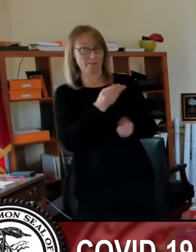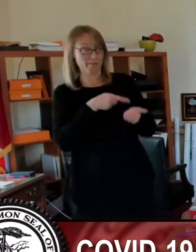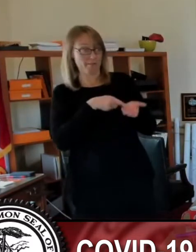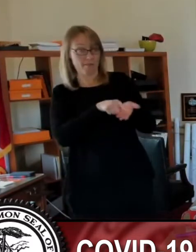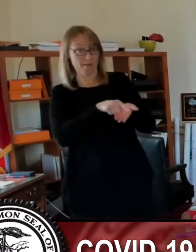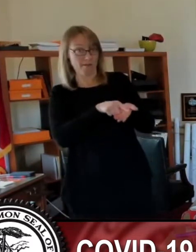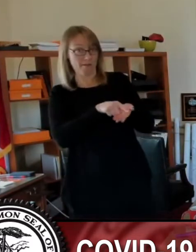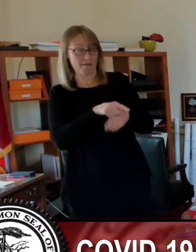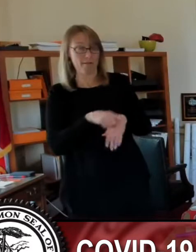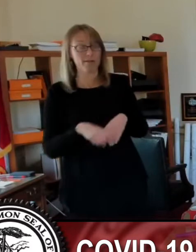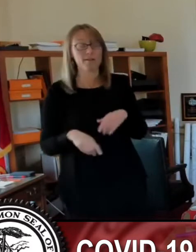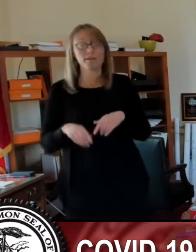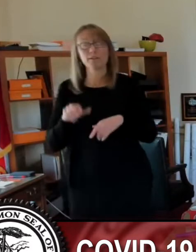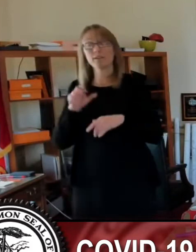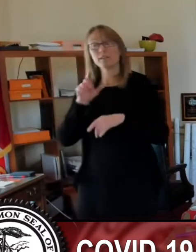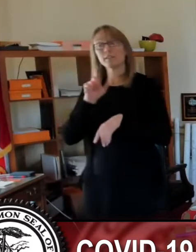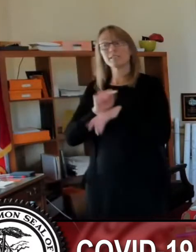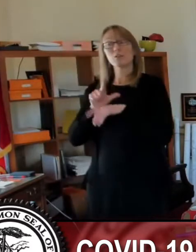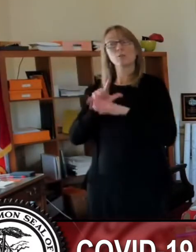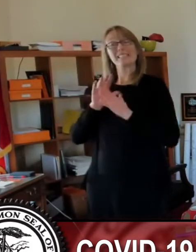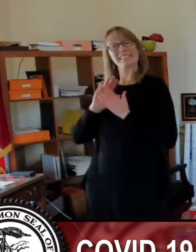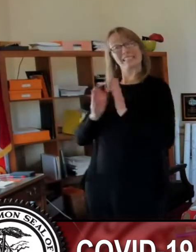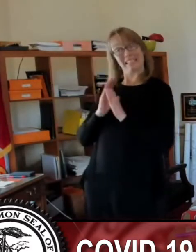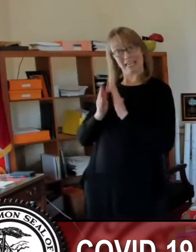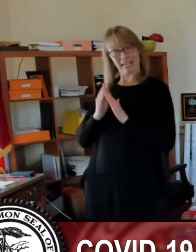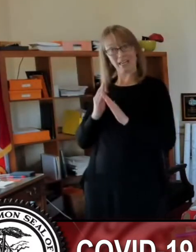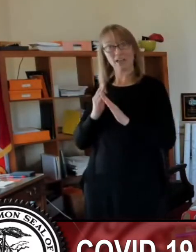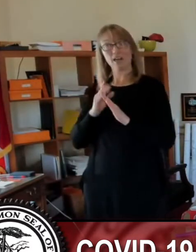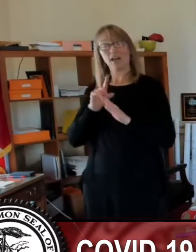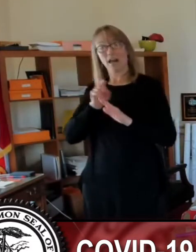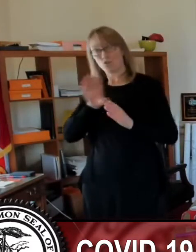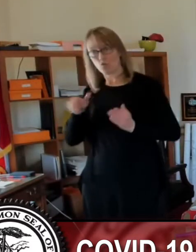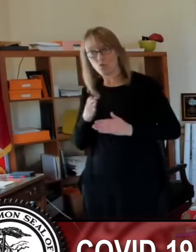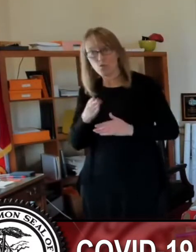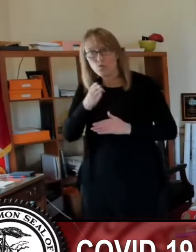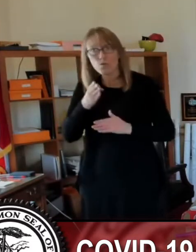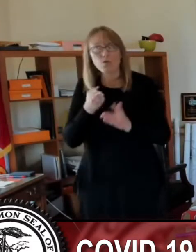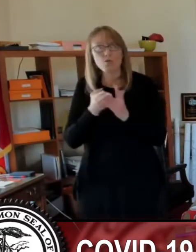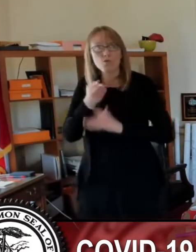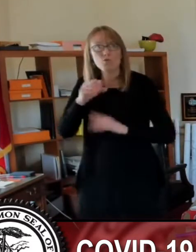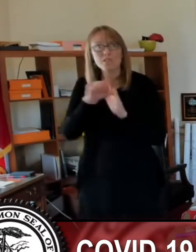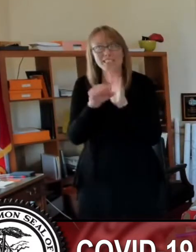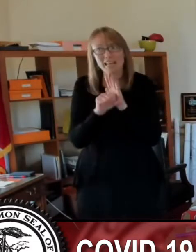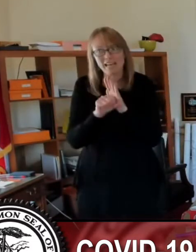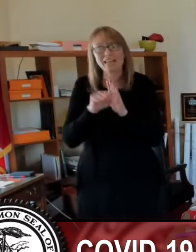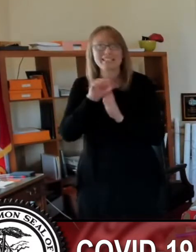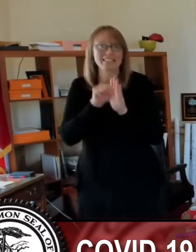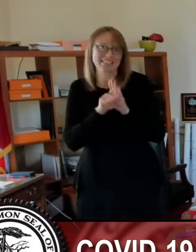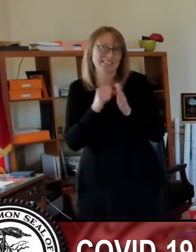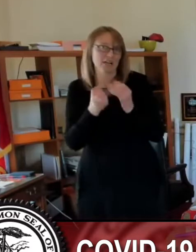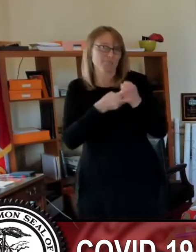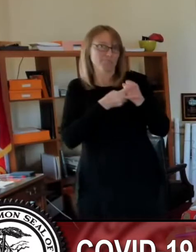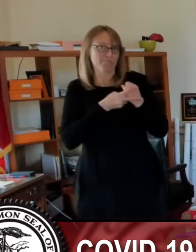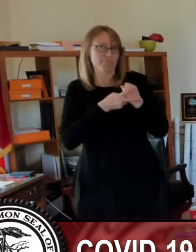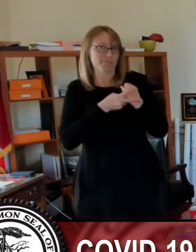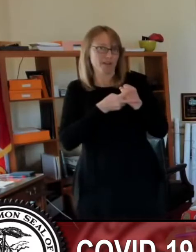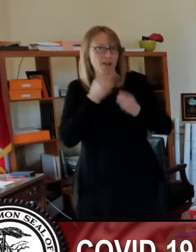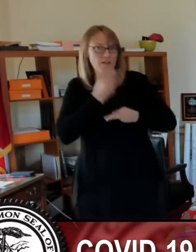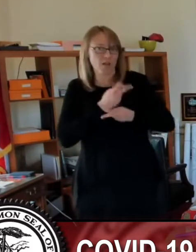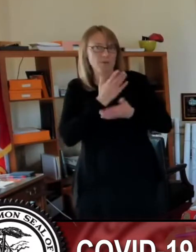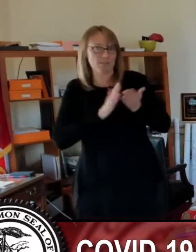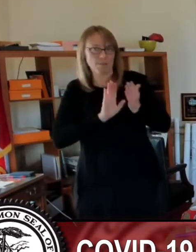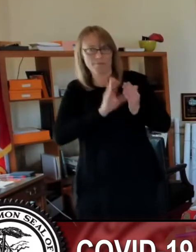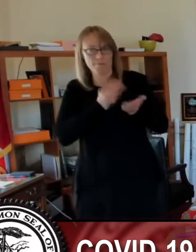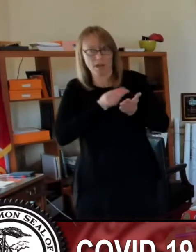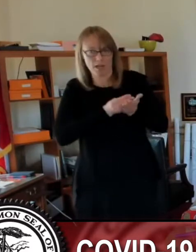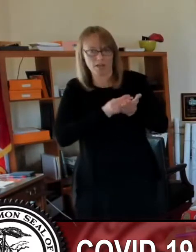counties in the state of Missouri had to get it through the state, and the state kept some of those funds. So we're